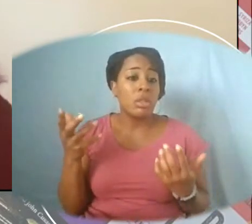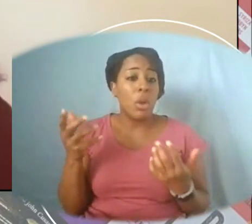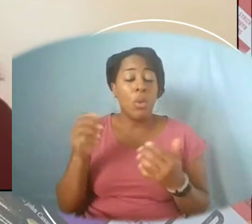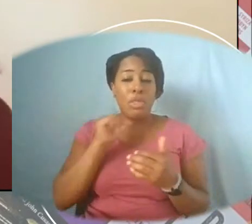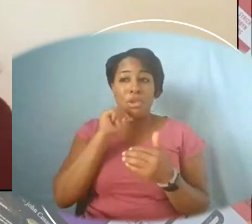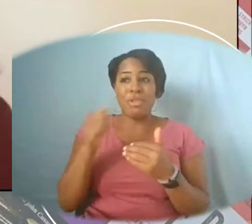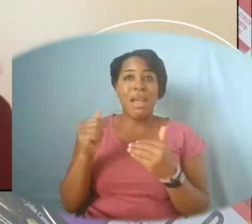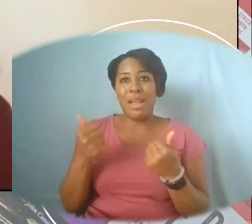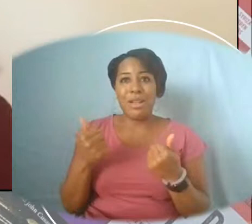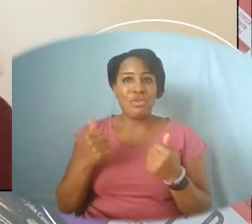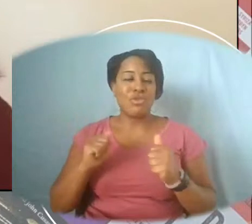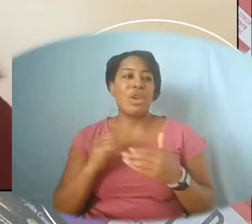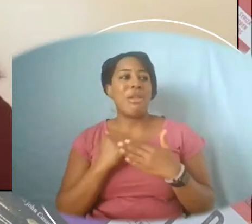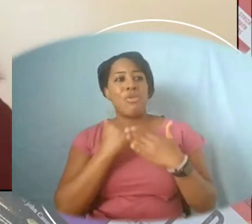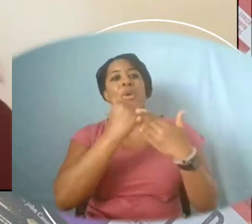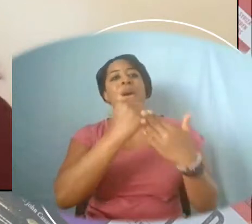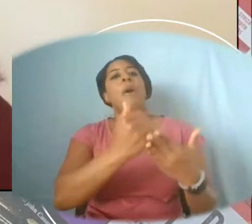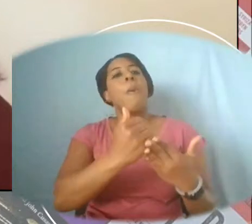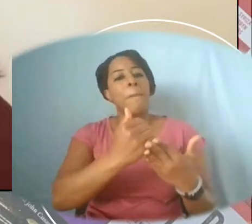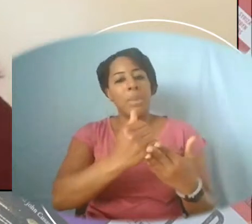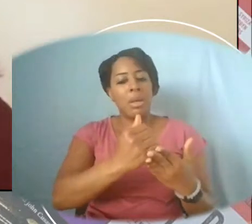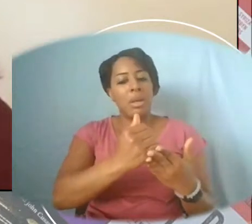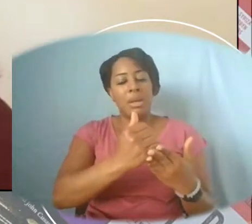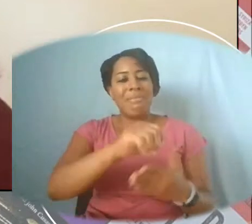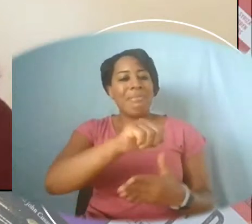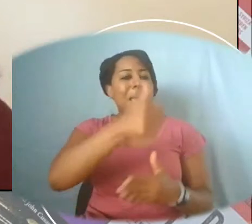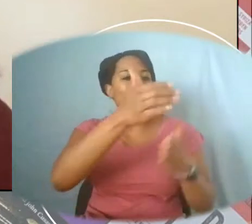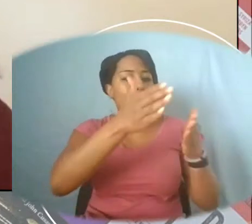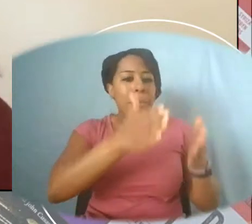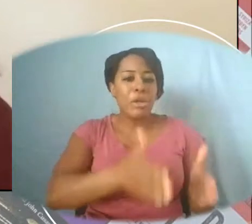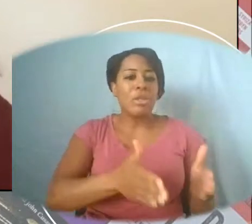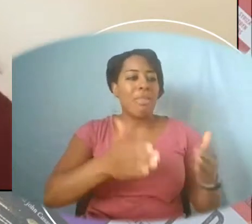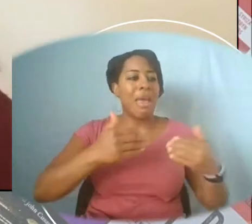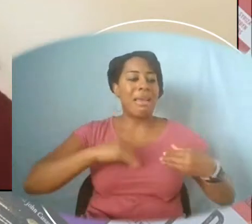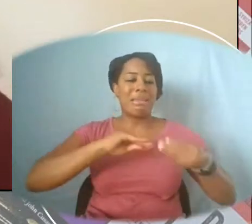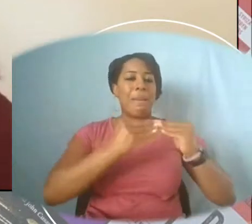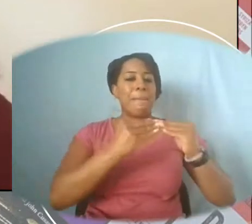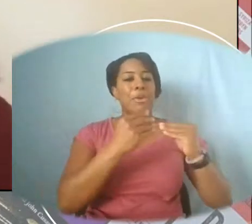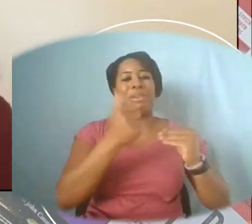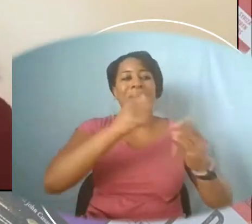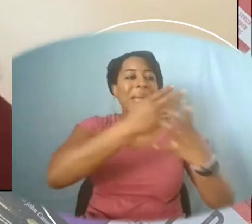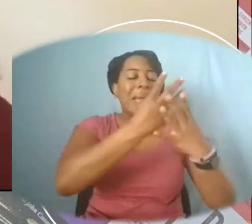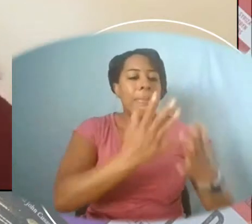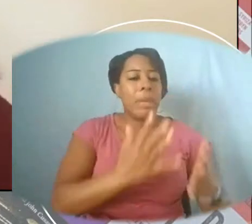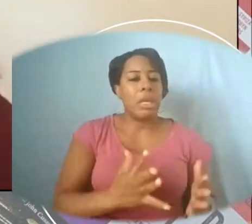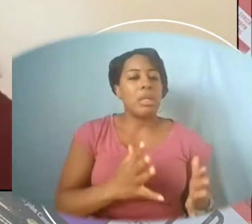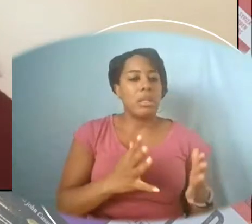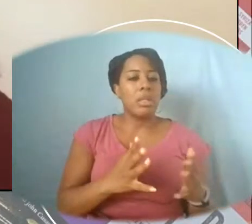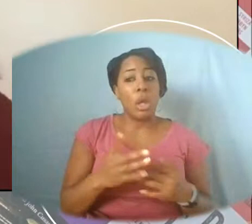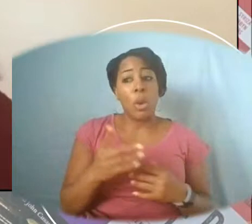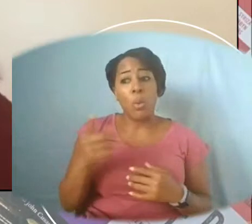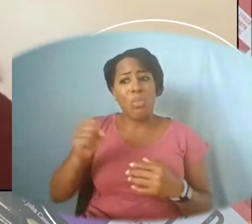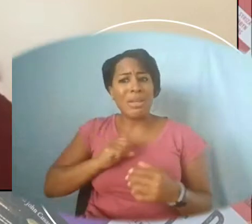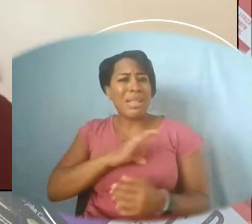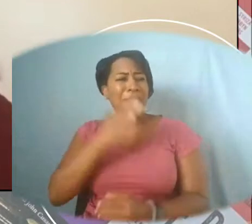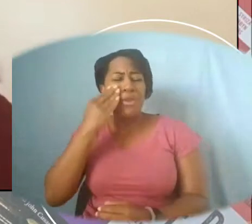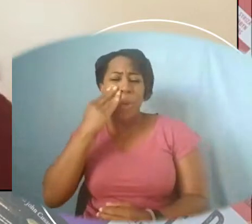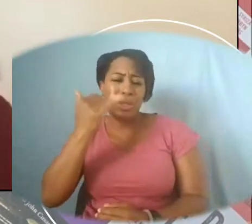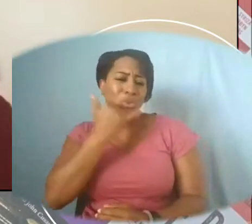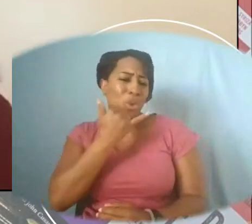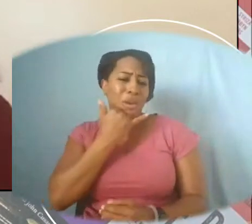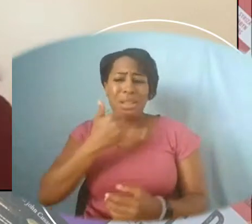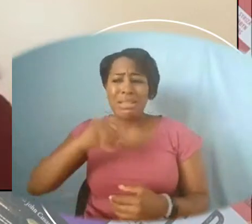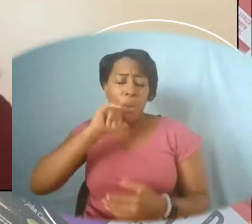beyond for any individual that has a number, unfortunately, even when they know it's wrong. You know, we had a